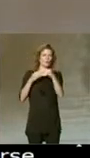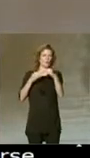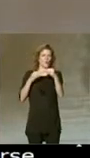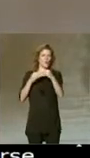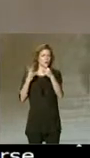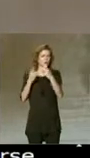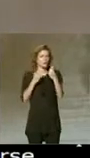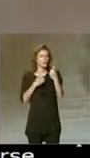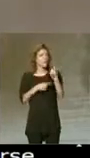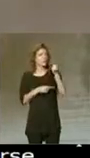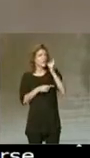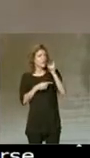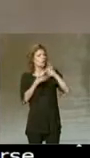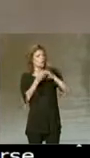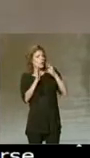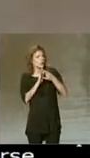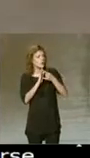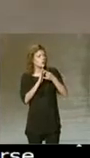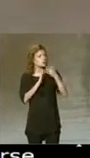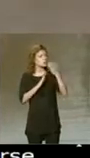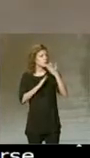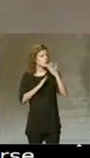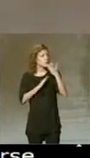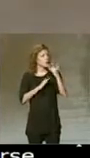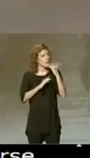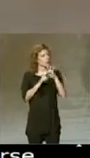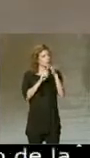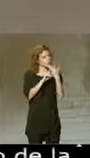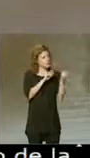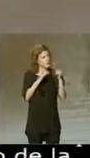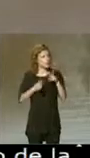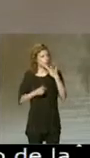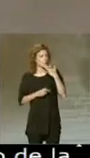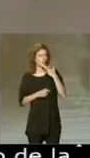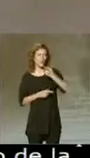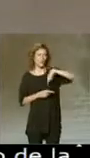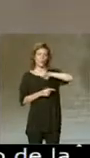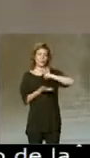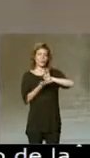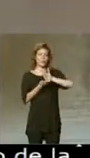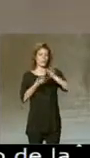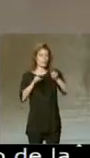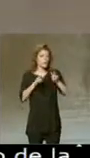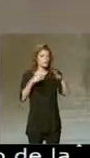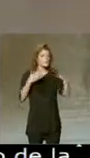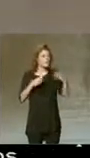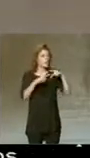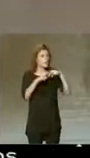same applies to the field of education. What are the new